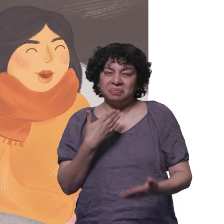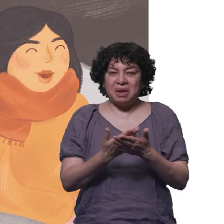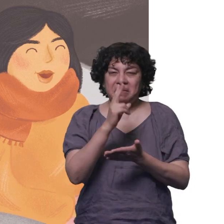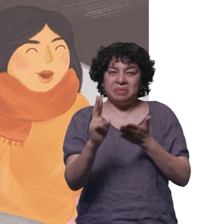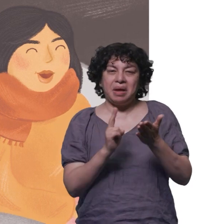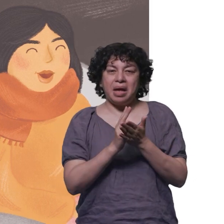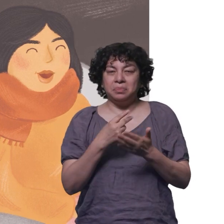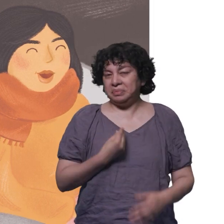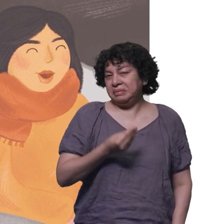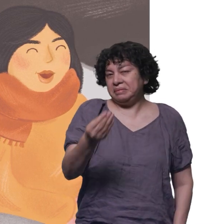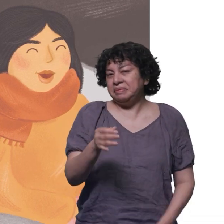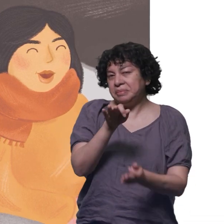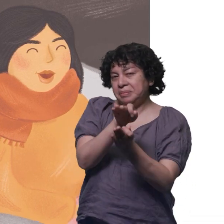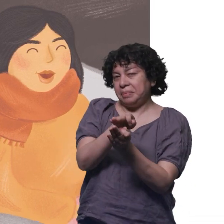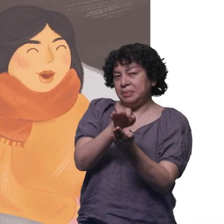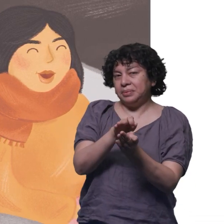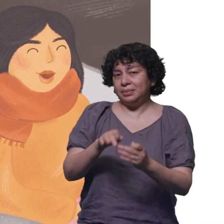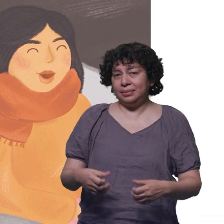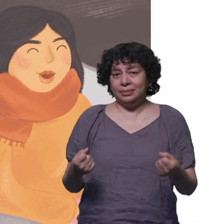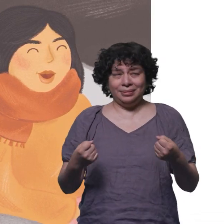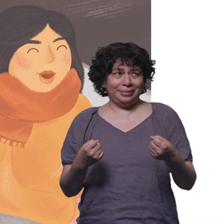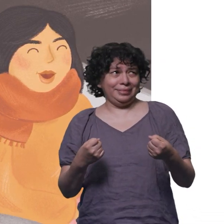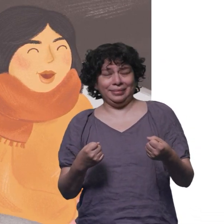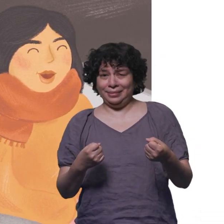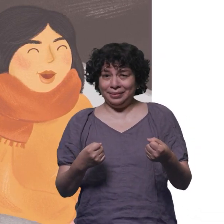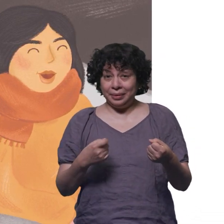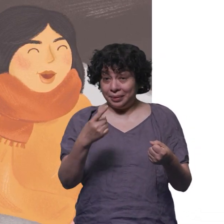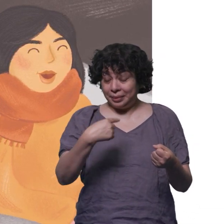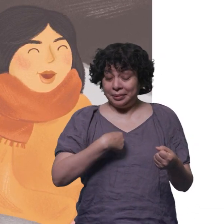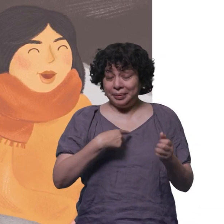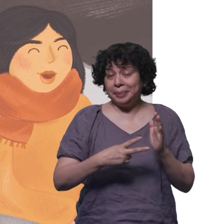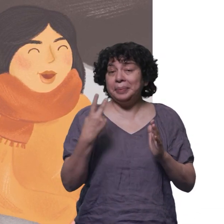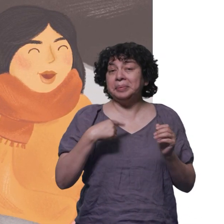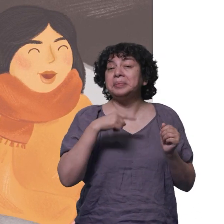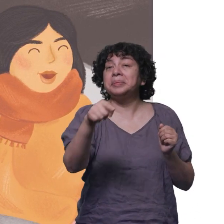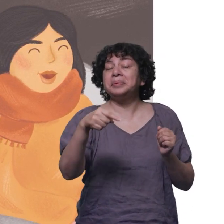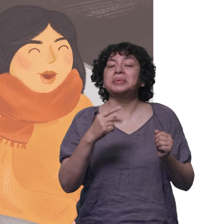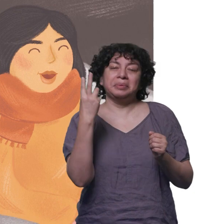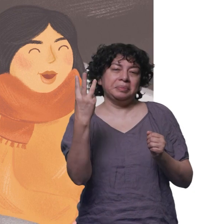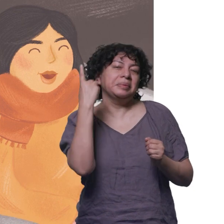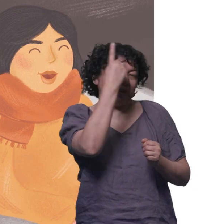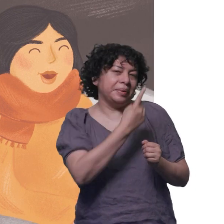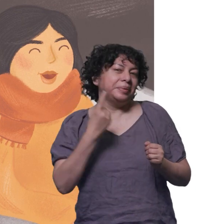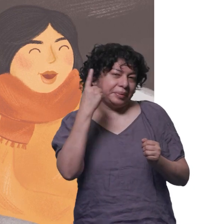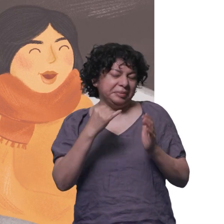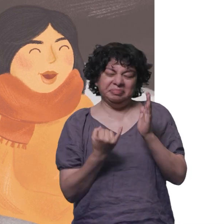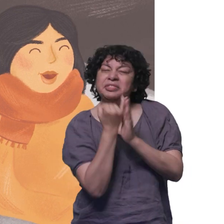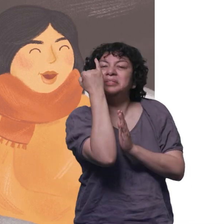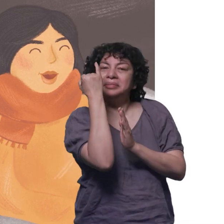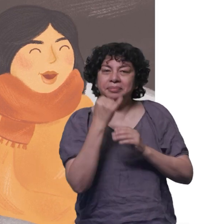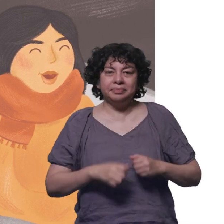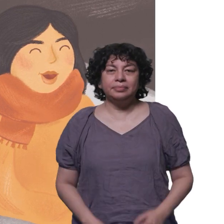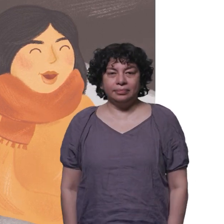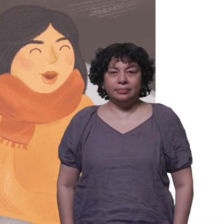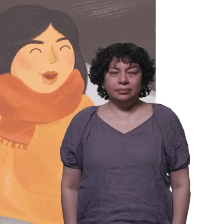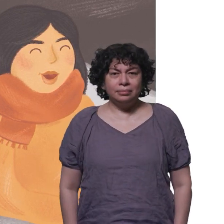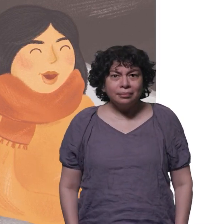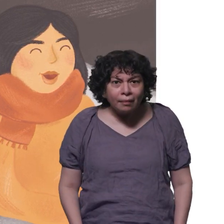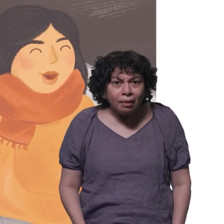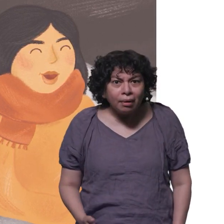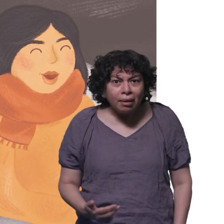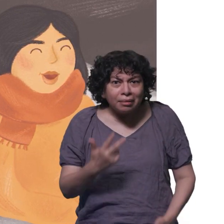cross in 2 hours, I say. Mommy chuckles. Yo te apuesto que los hacemos en 3 horas.